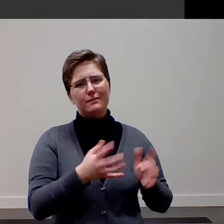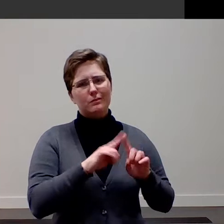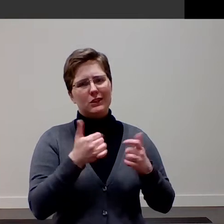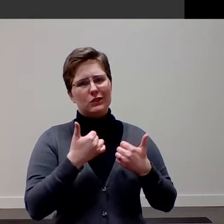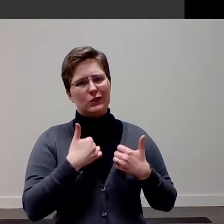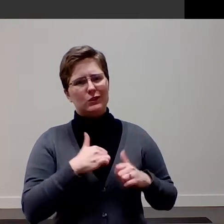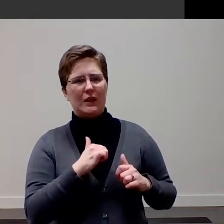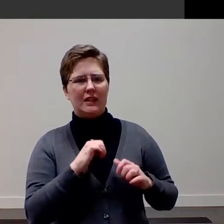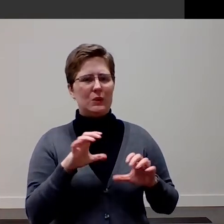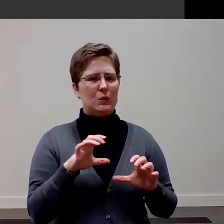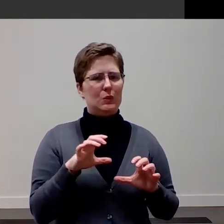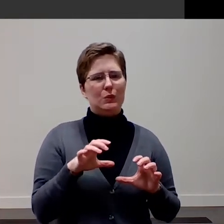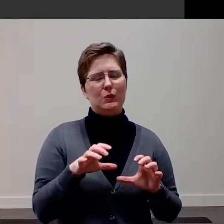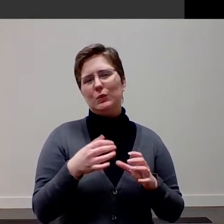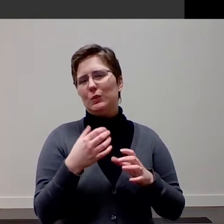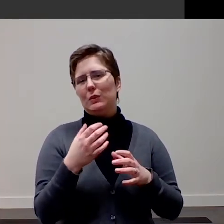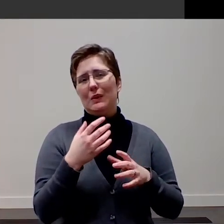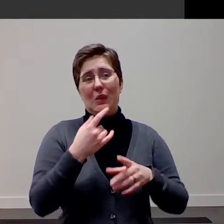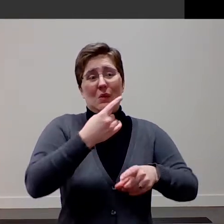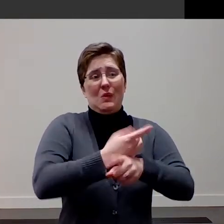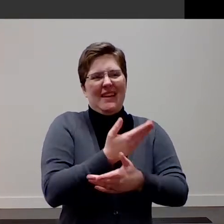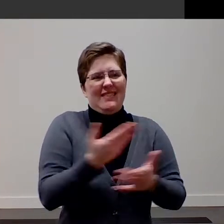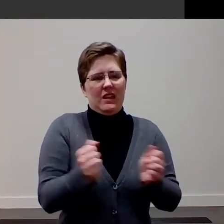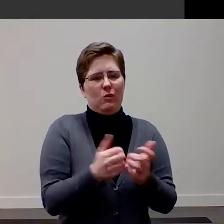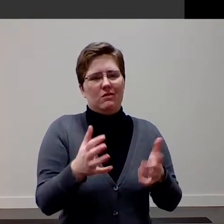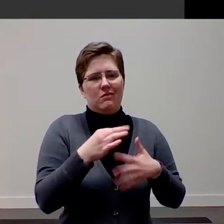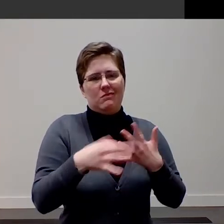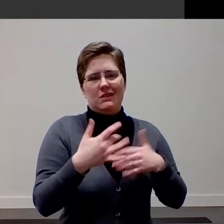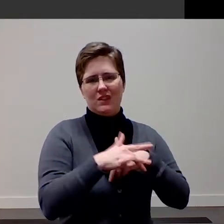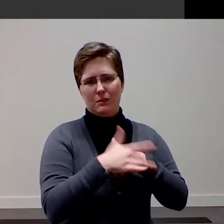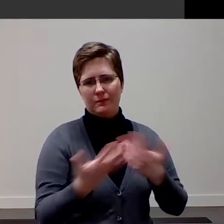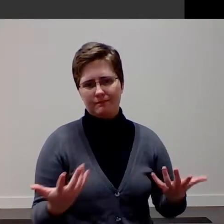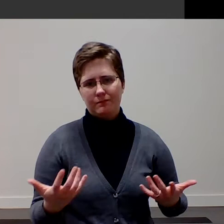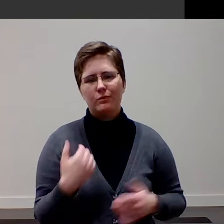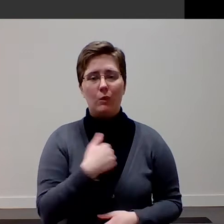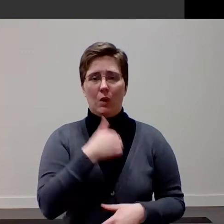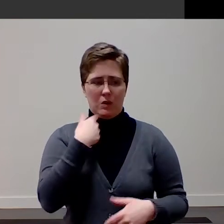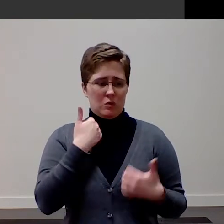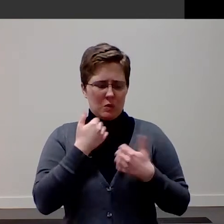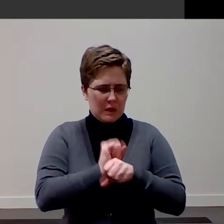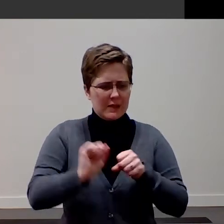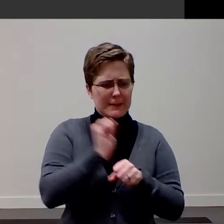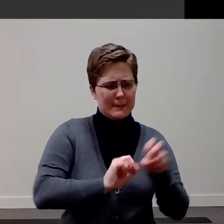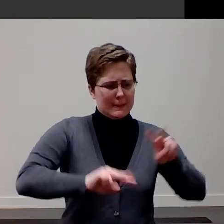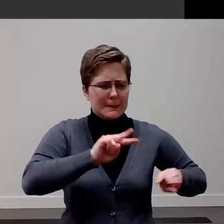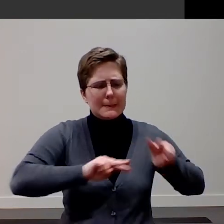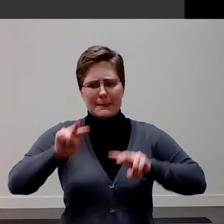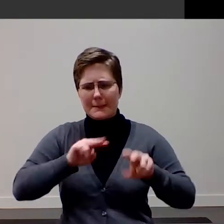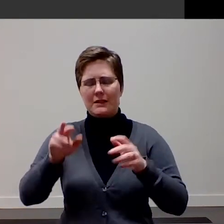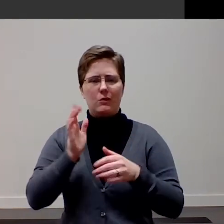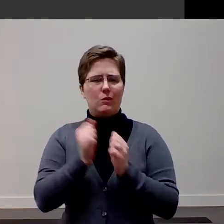but trying to make the right decision. And we all work at it real hard, our